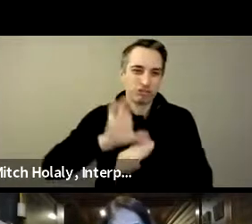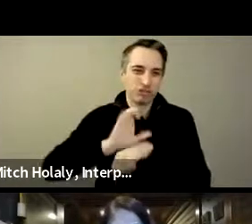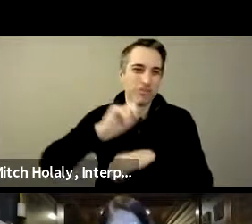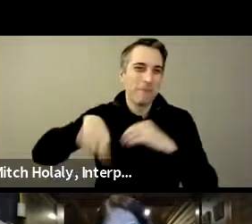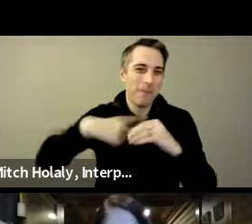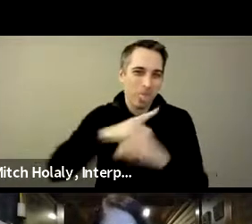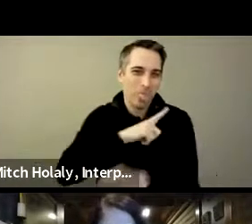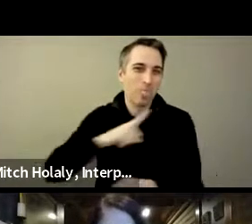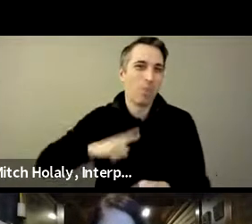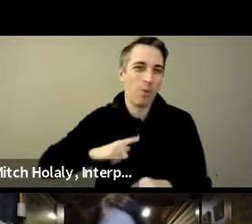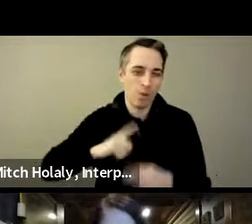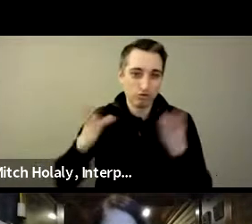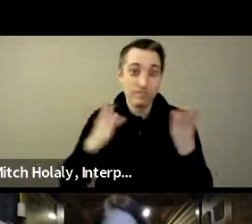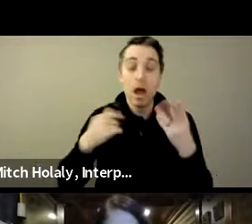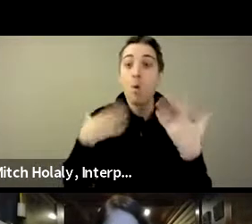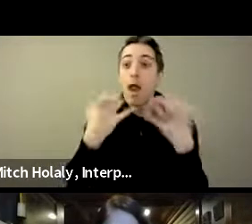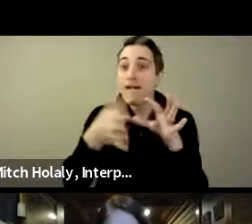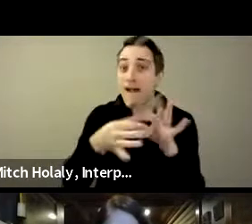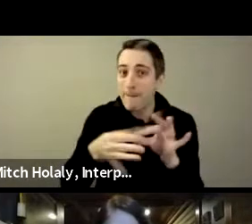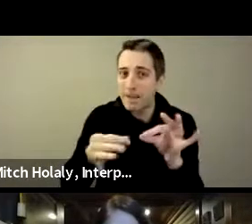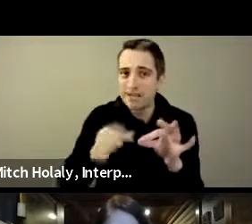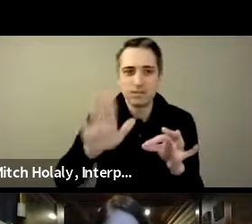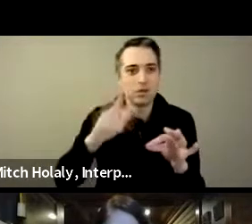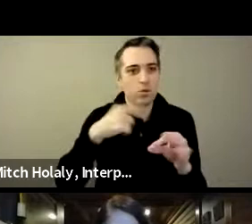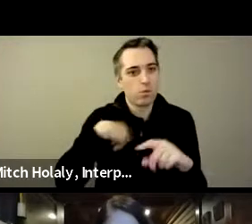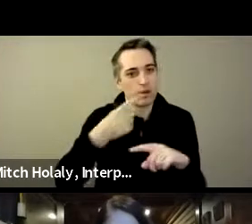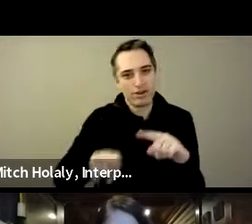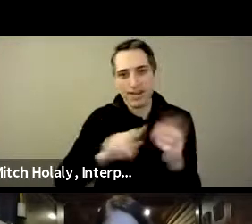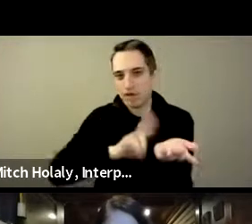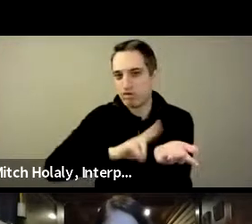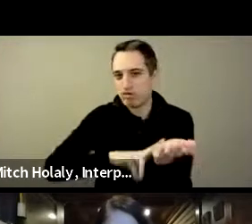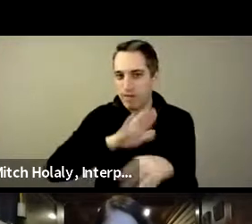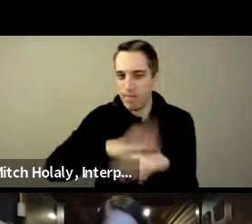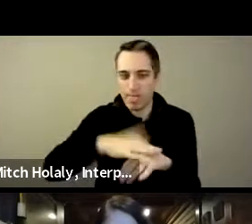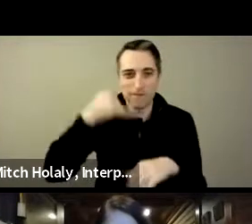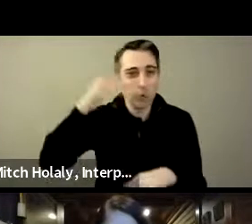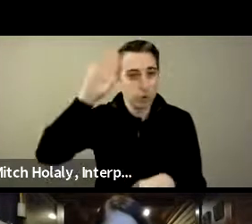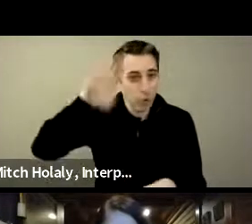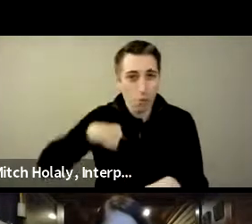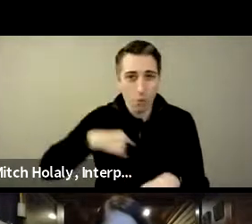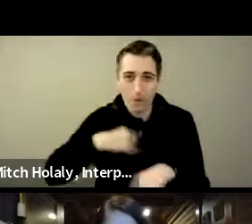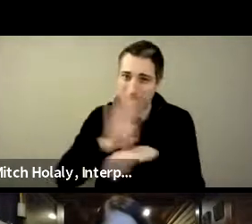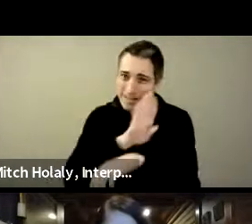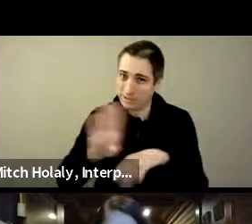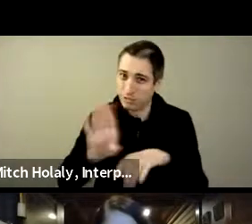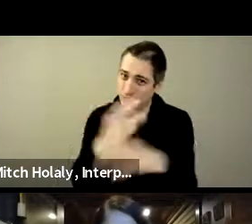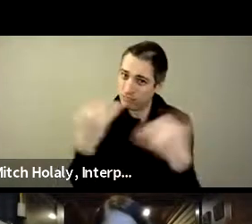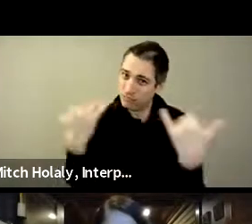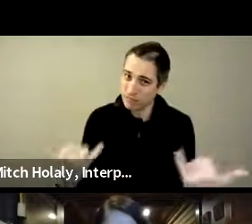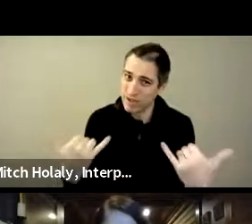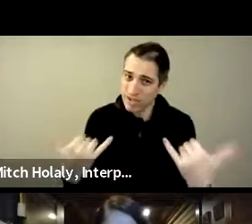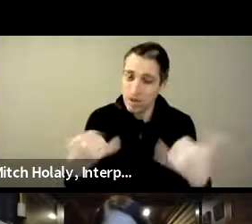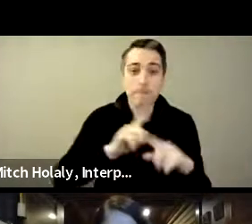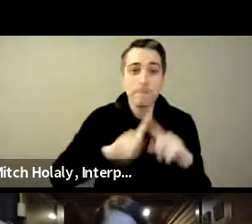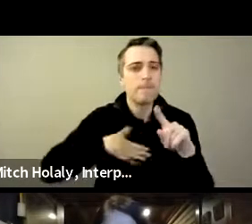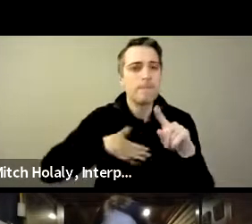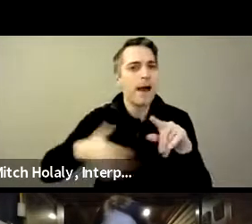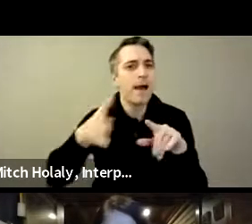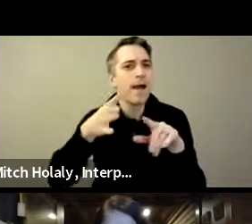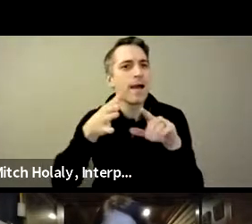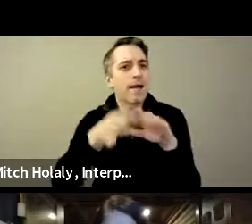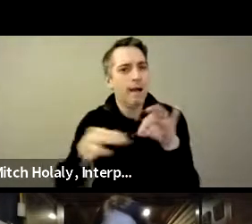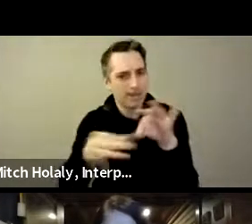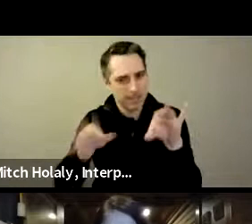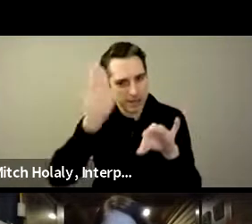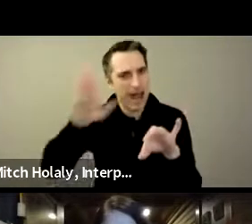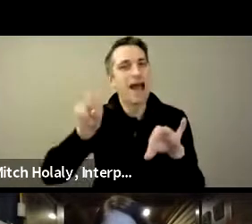make a comment that, and we couldn't get nurses on the phone because we were very busy, at this time. But my comment is that, and I brought